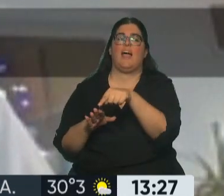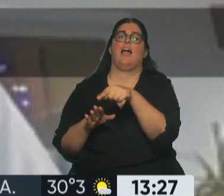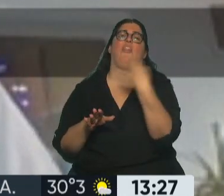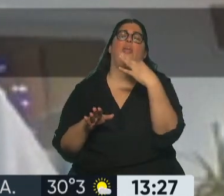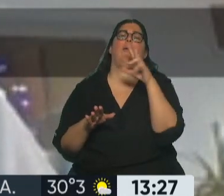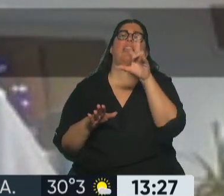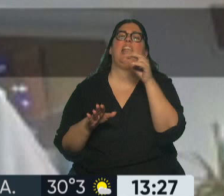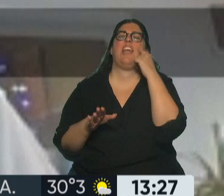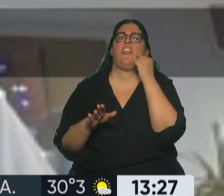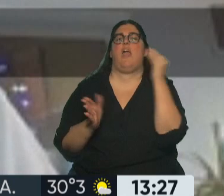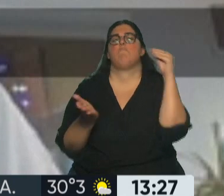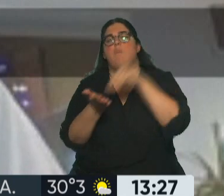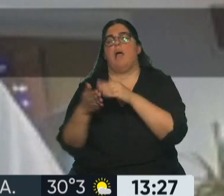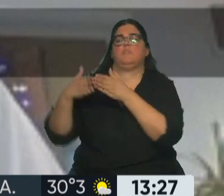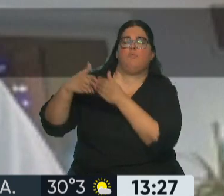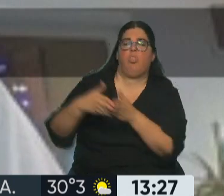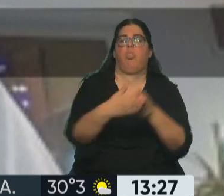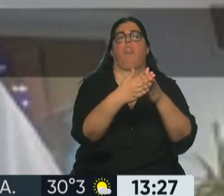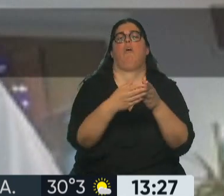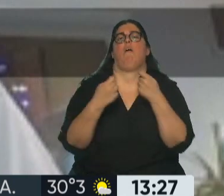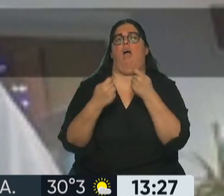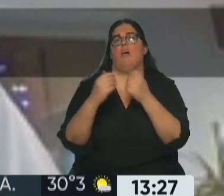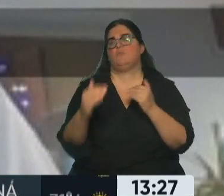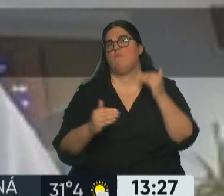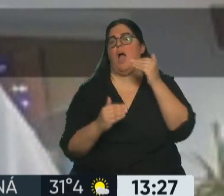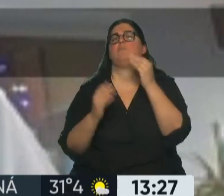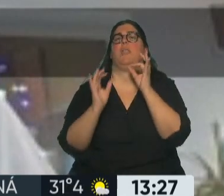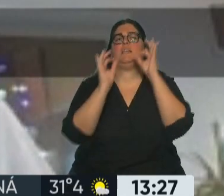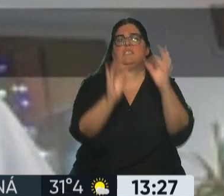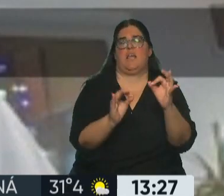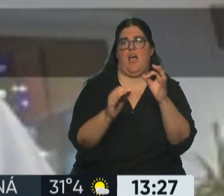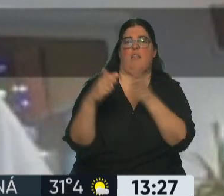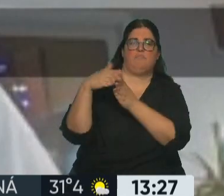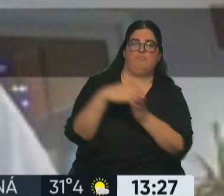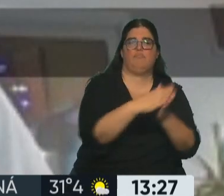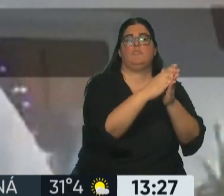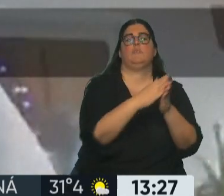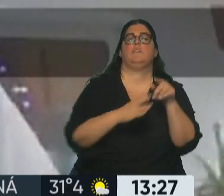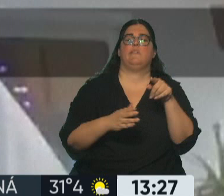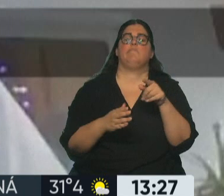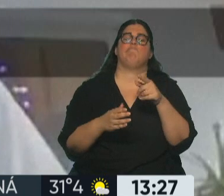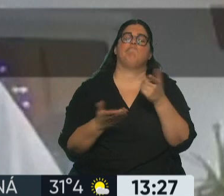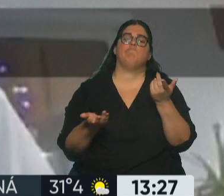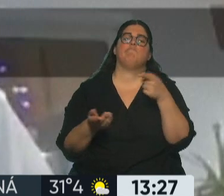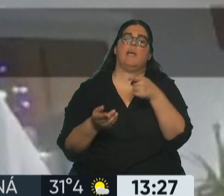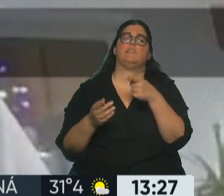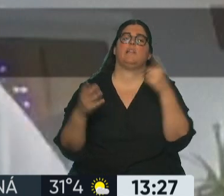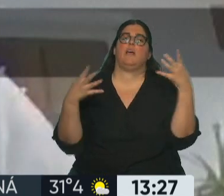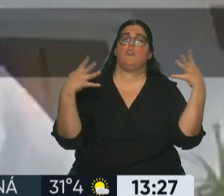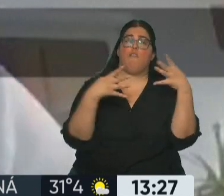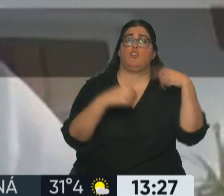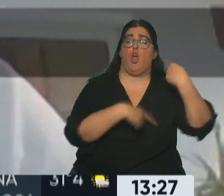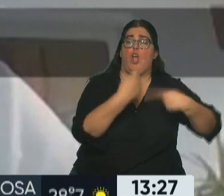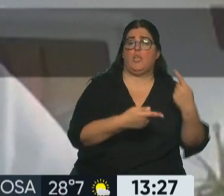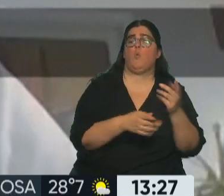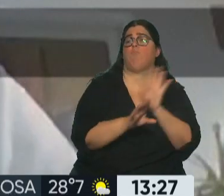days to the Transit Plus the cost to be able to to do that Transit so Again as this conflict wears on you